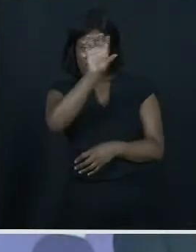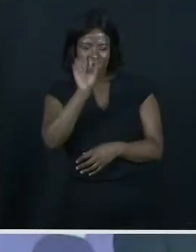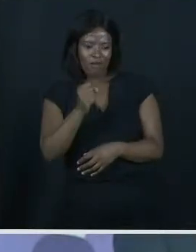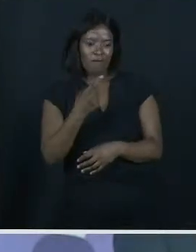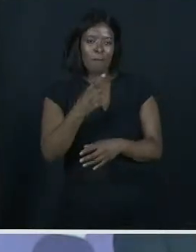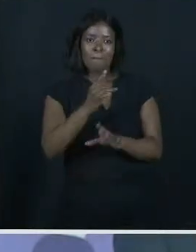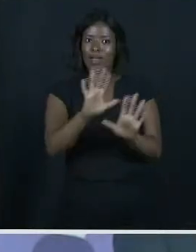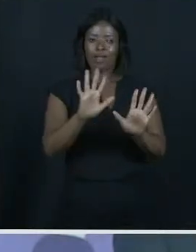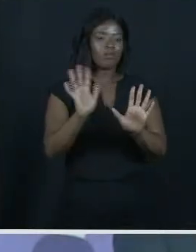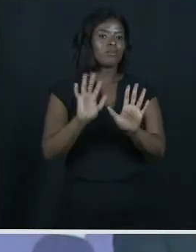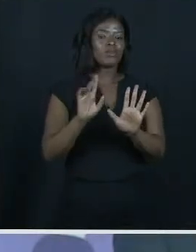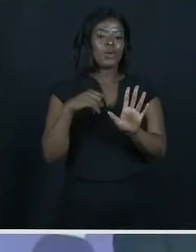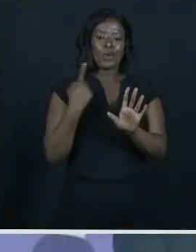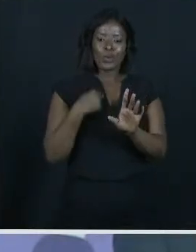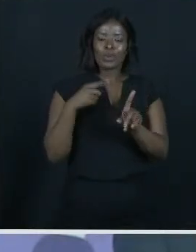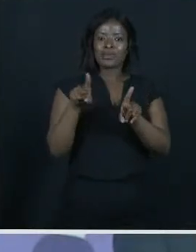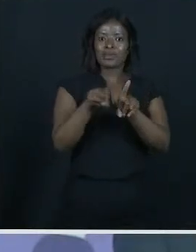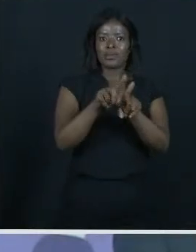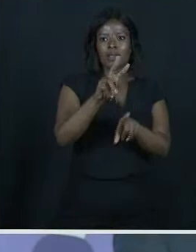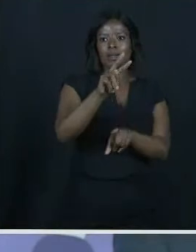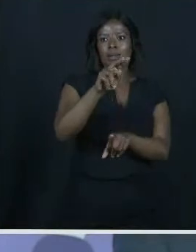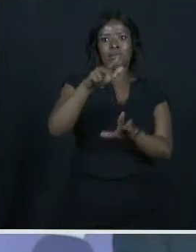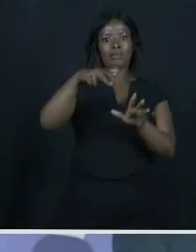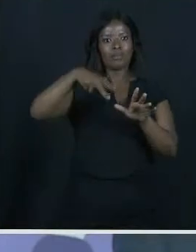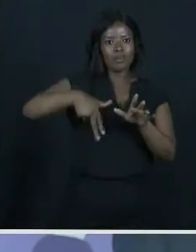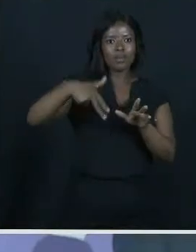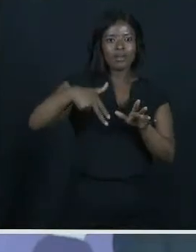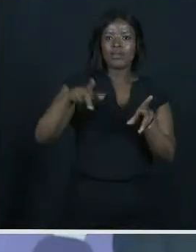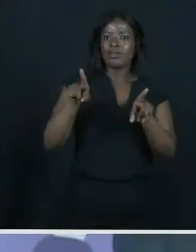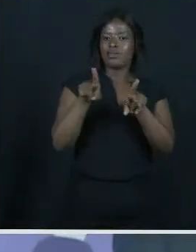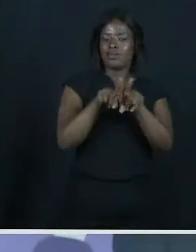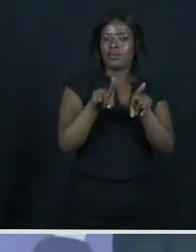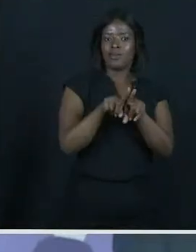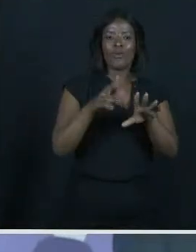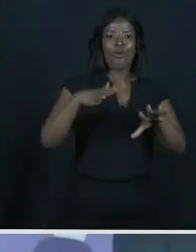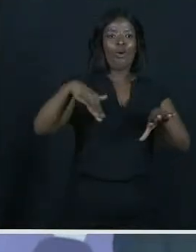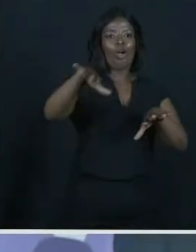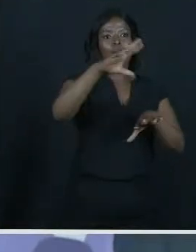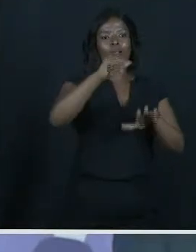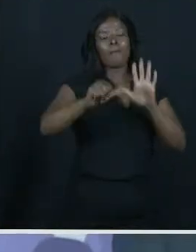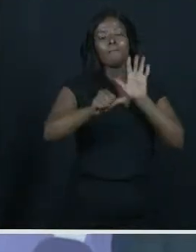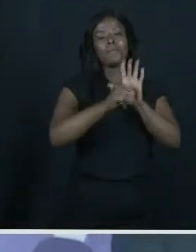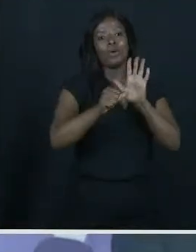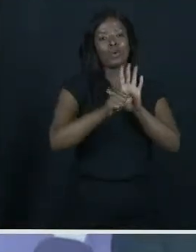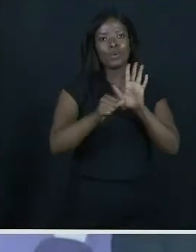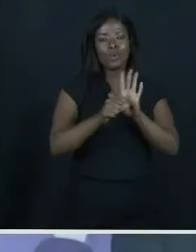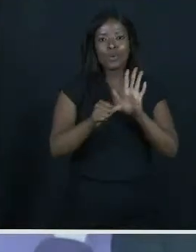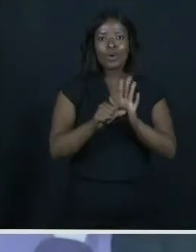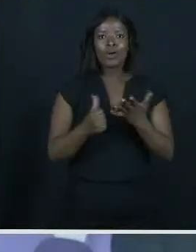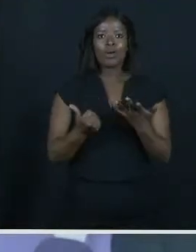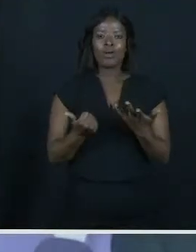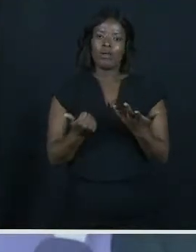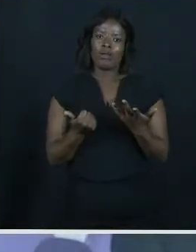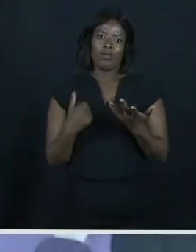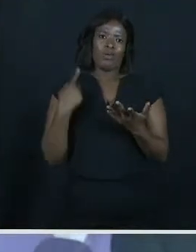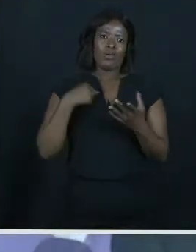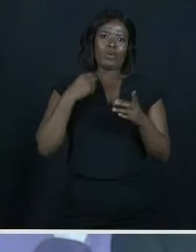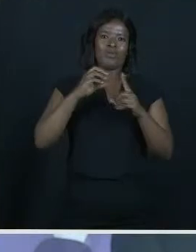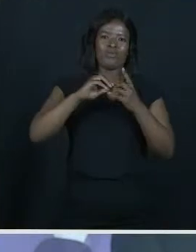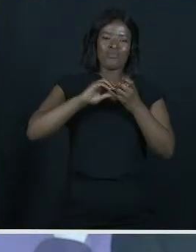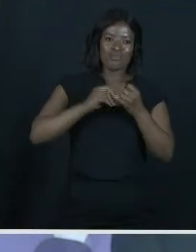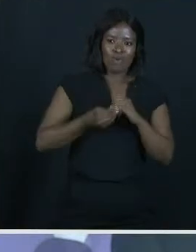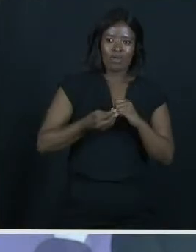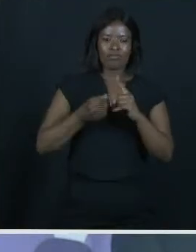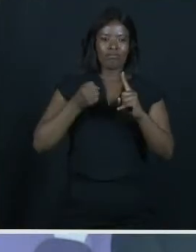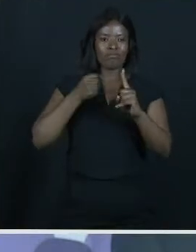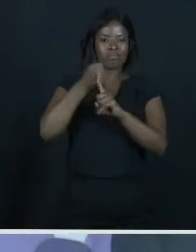not just important from a South African perspective. It's important for all of us because all of us are crafting the same roadmaps.